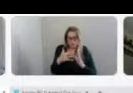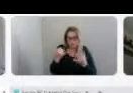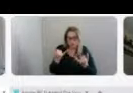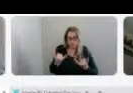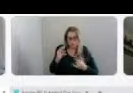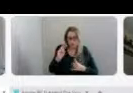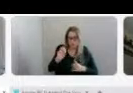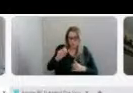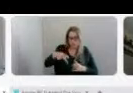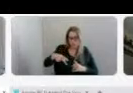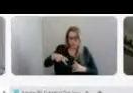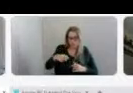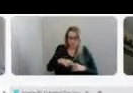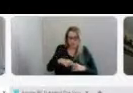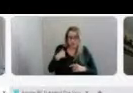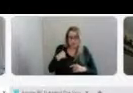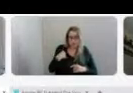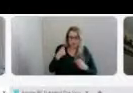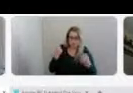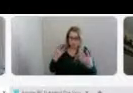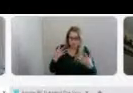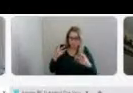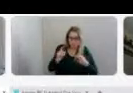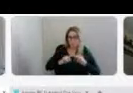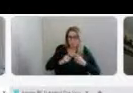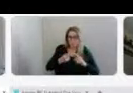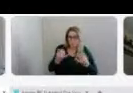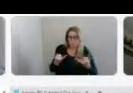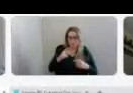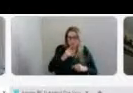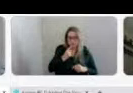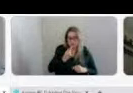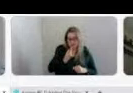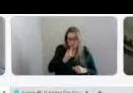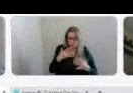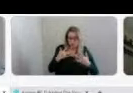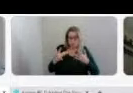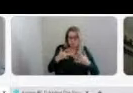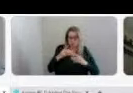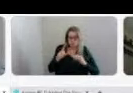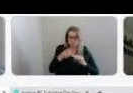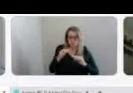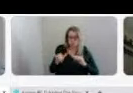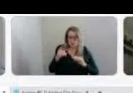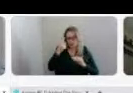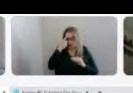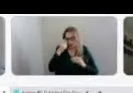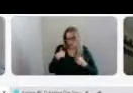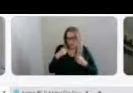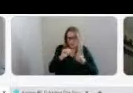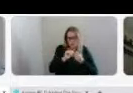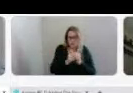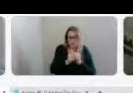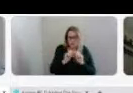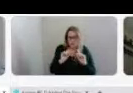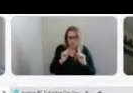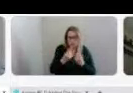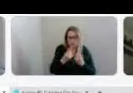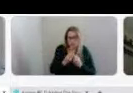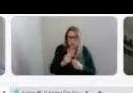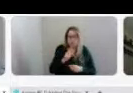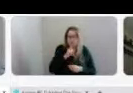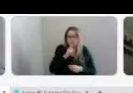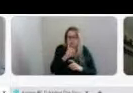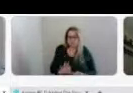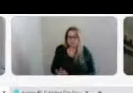draft map i and several of my neighbors who could not speak today have serious concerns about it i think having competitive districts is very